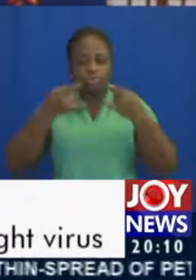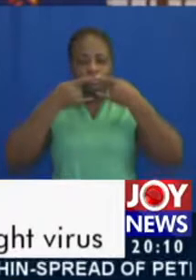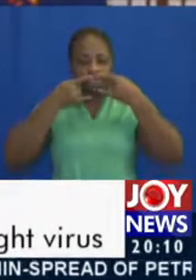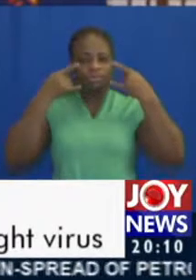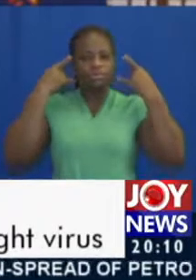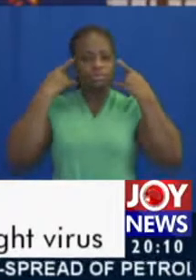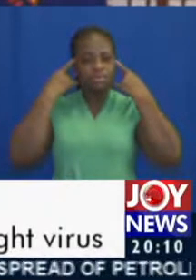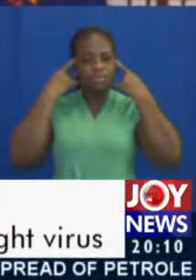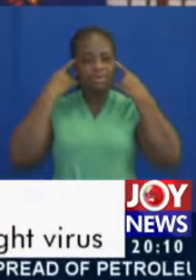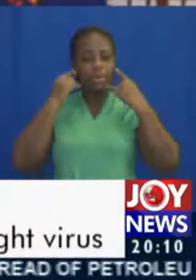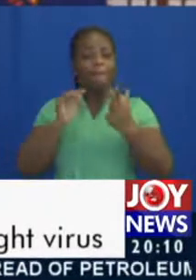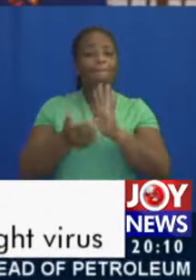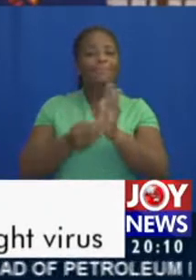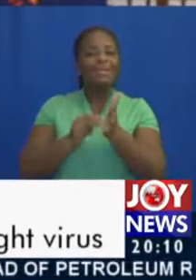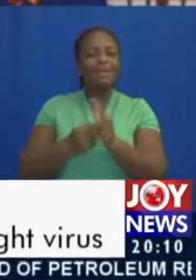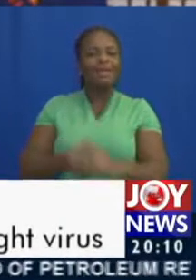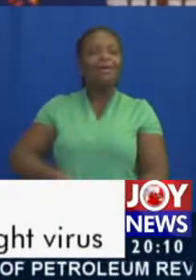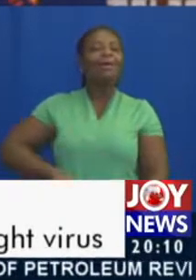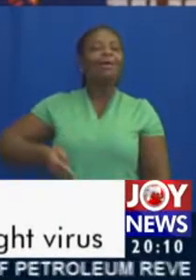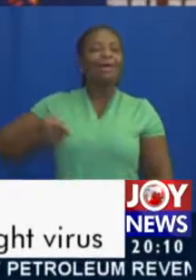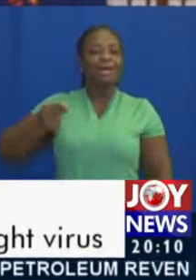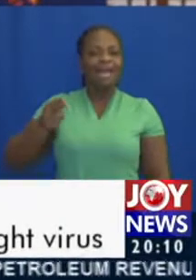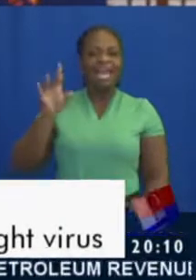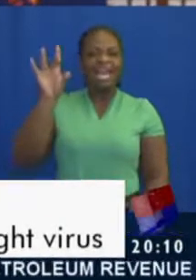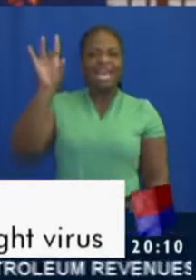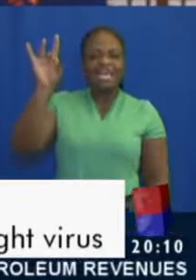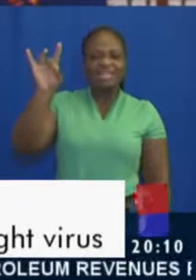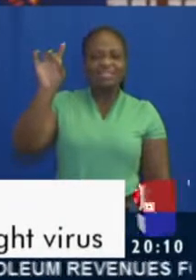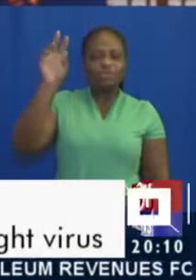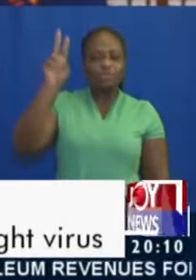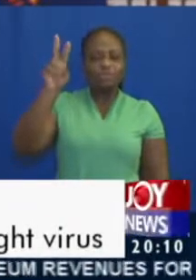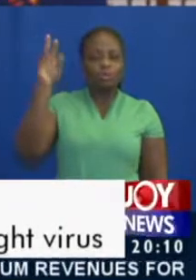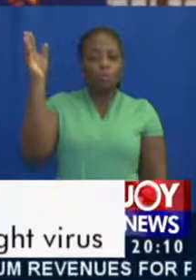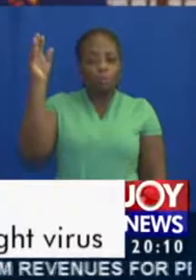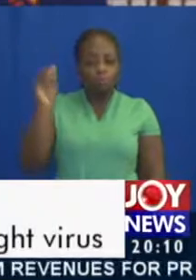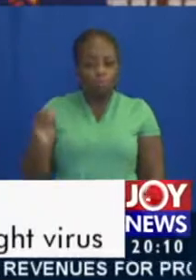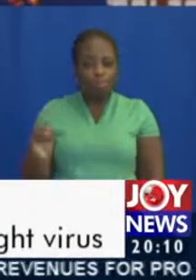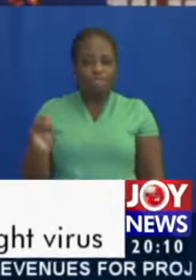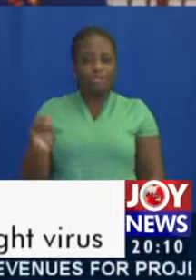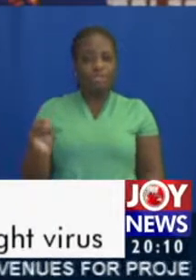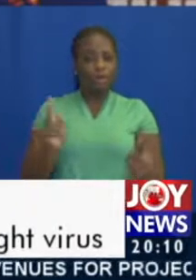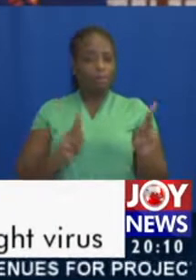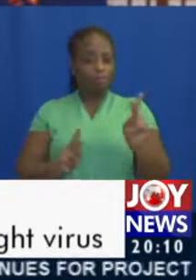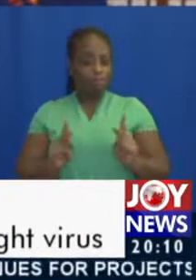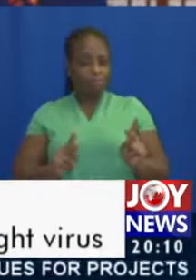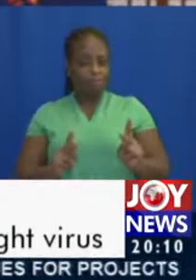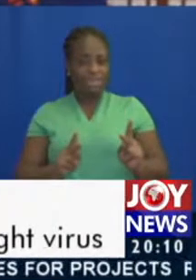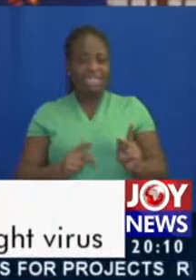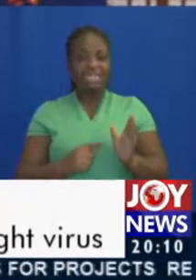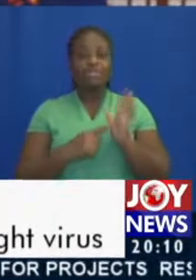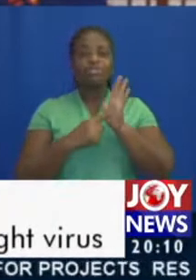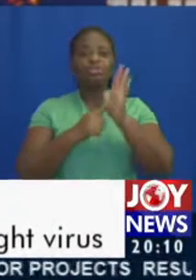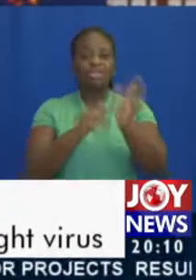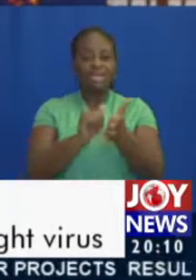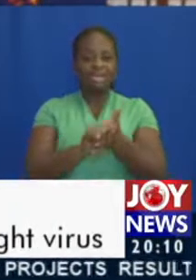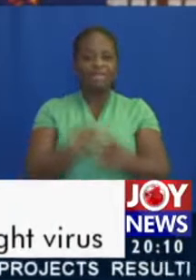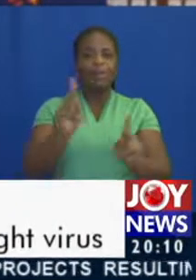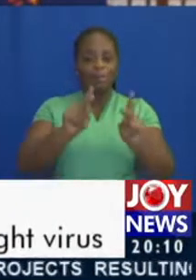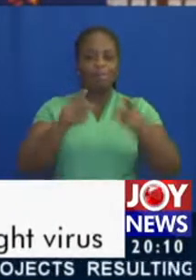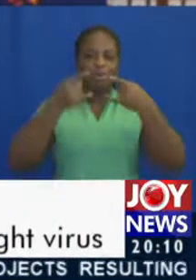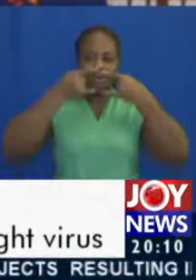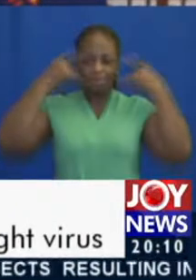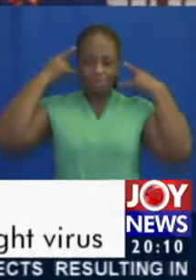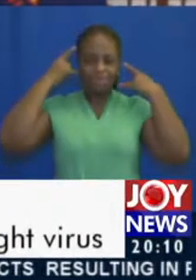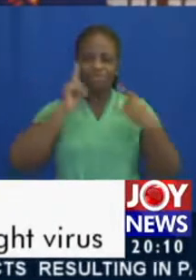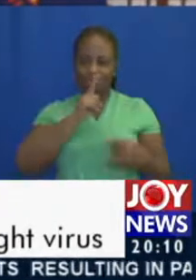very high, with 82% of persons surveyed possessing a mask. I believe we